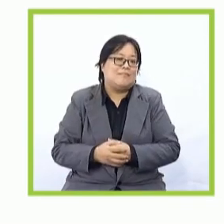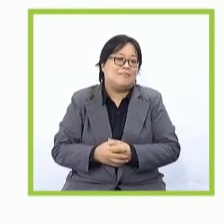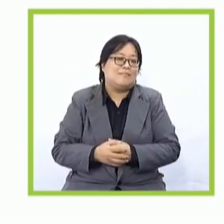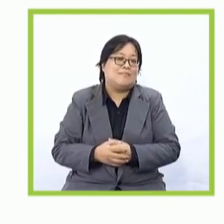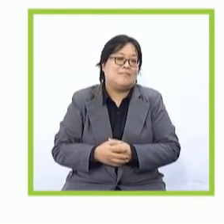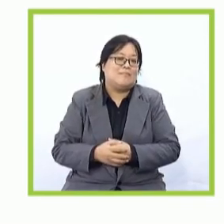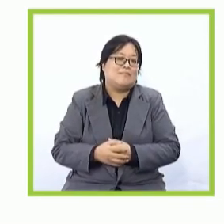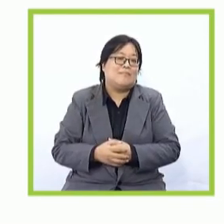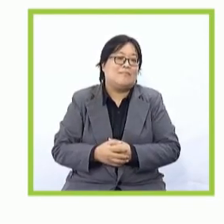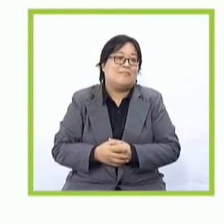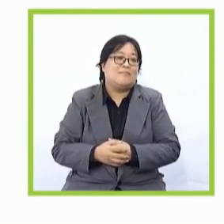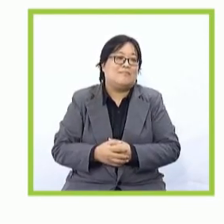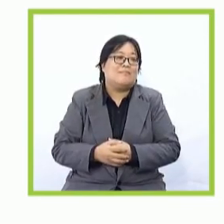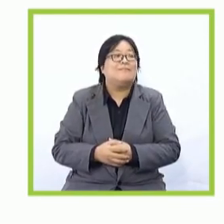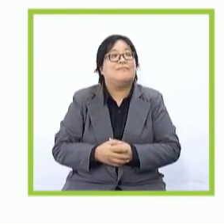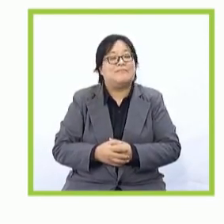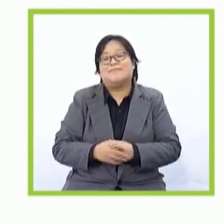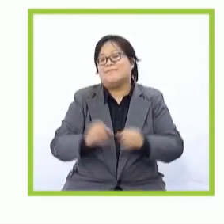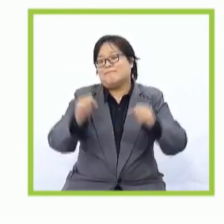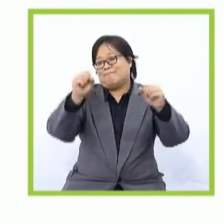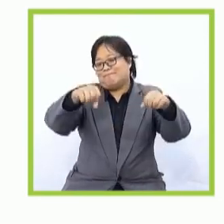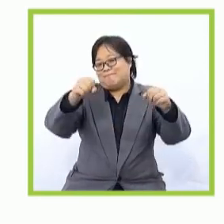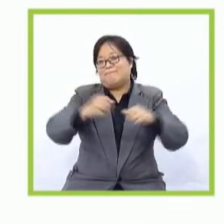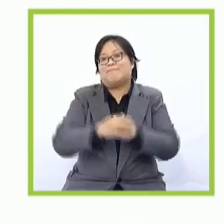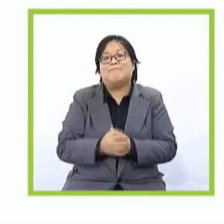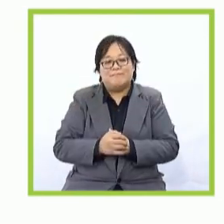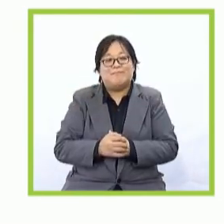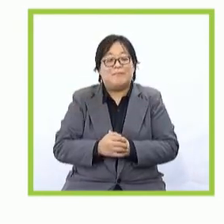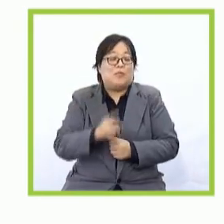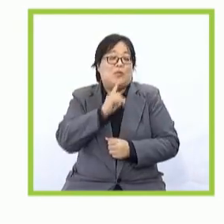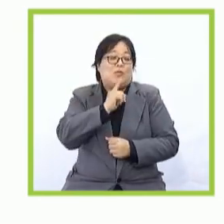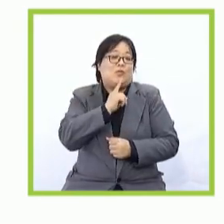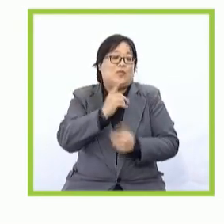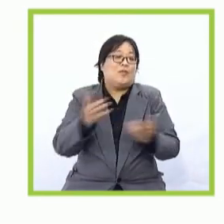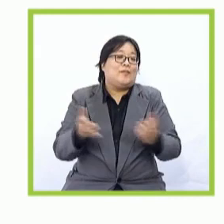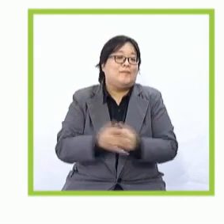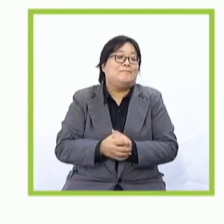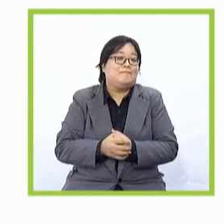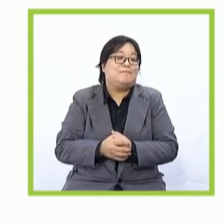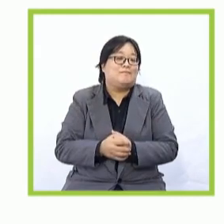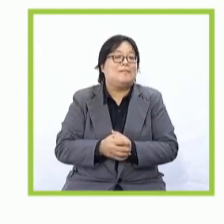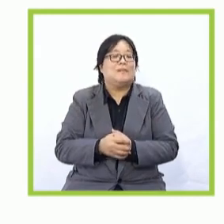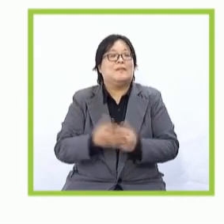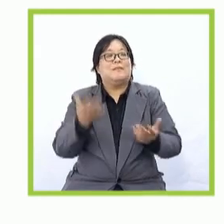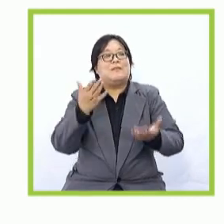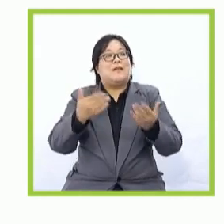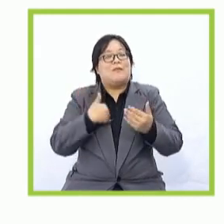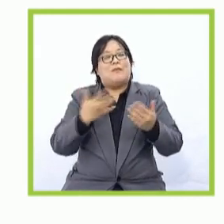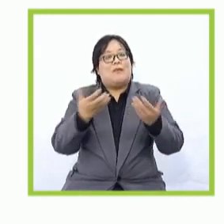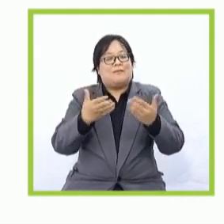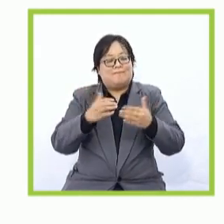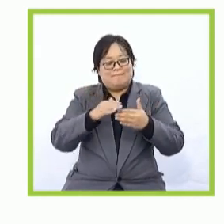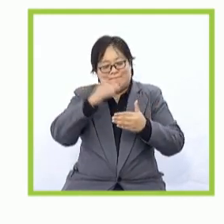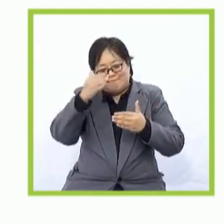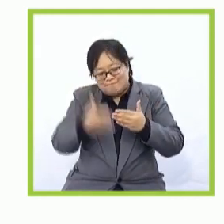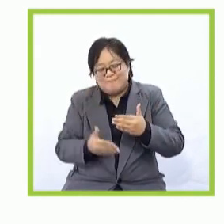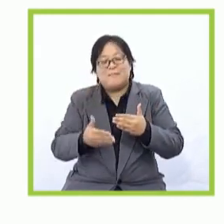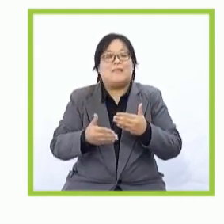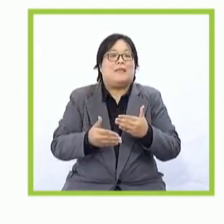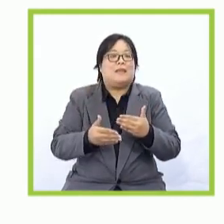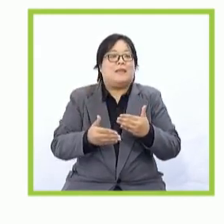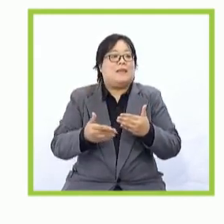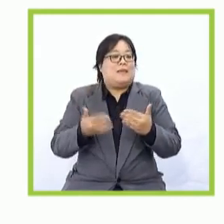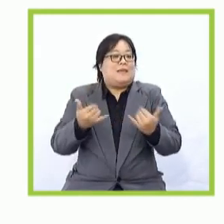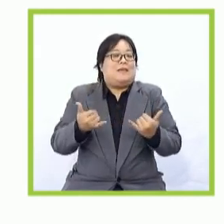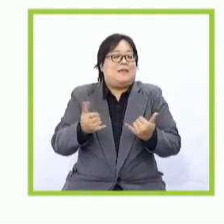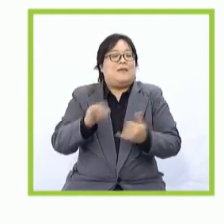begin. Yes, and that's quite true. And I'd just perhaps like to close. That's all the time that we have for today,